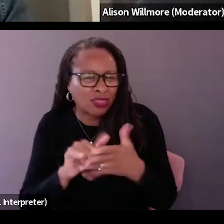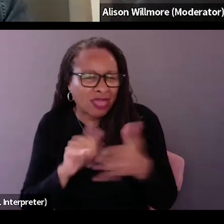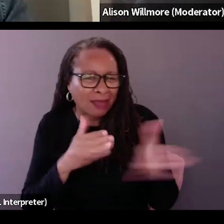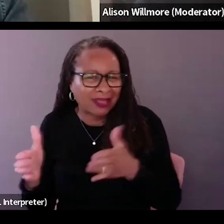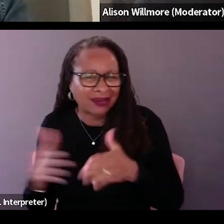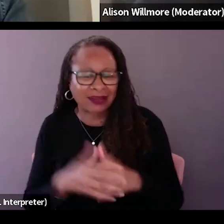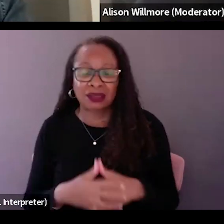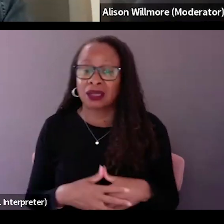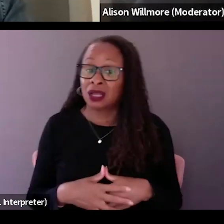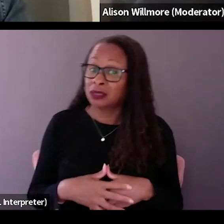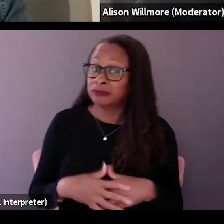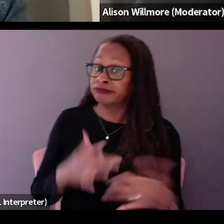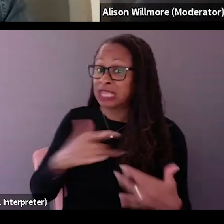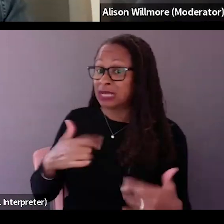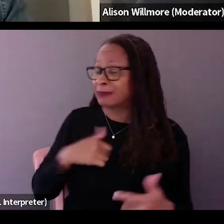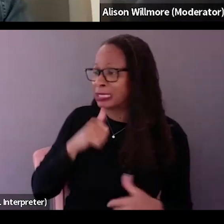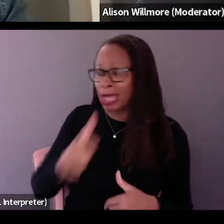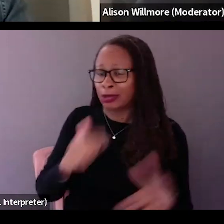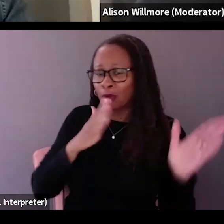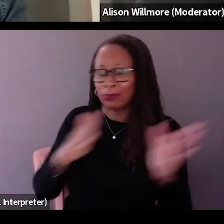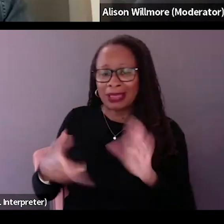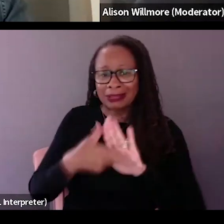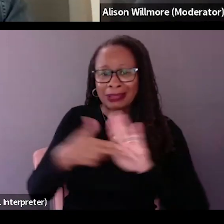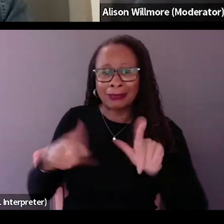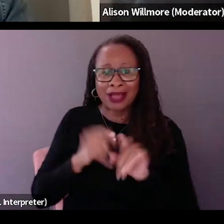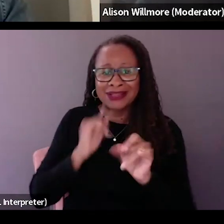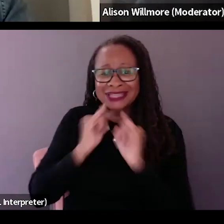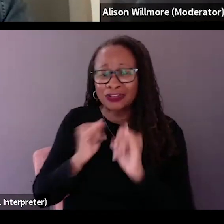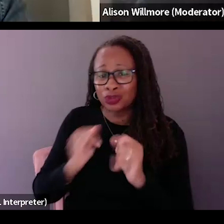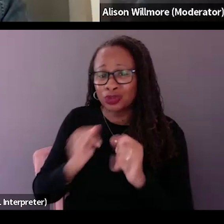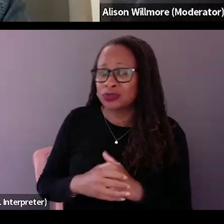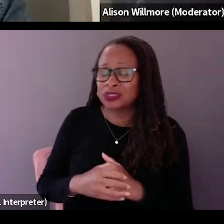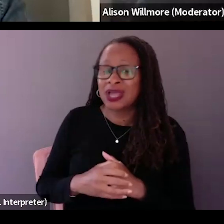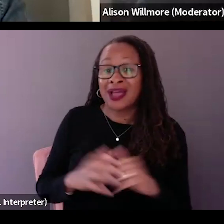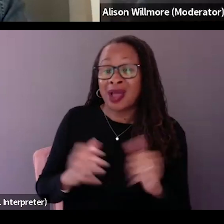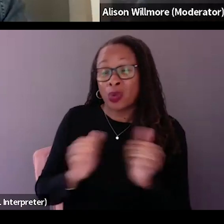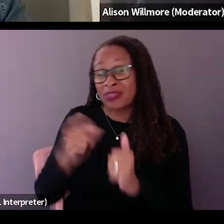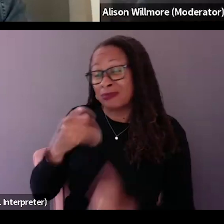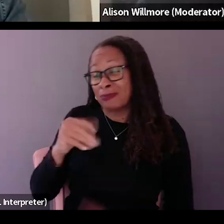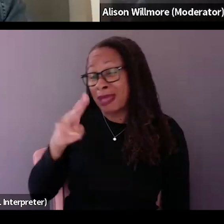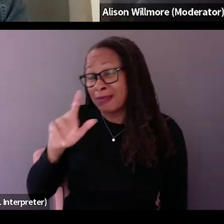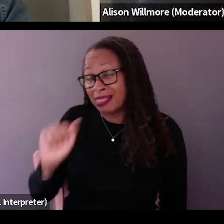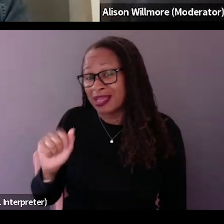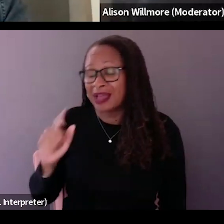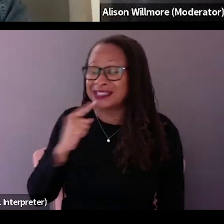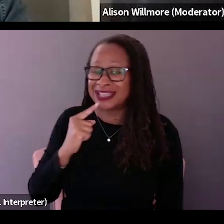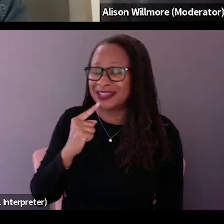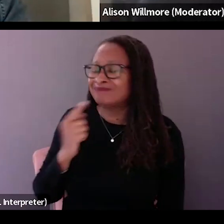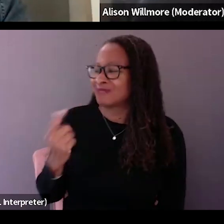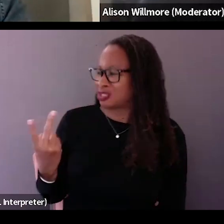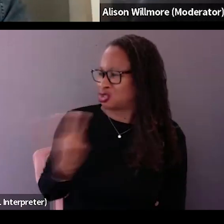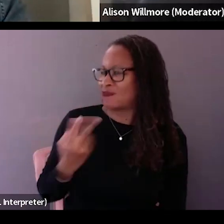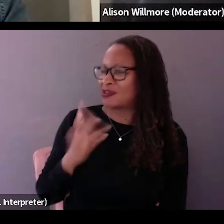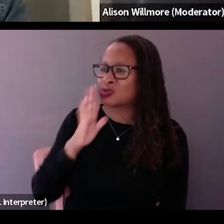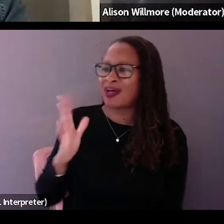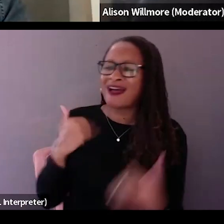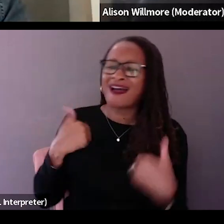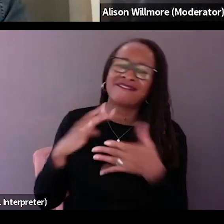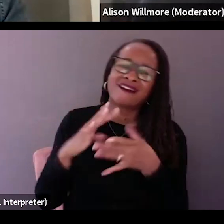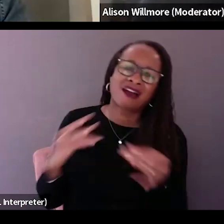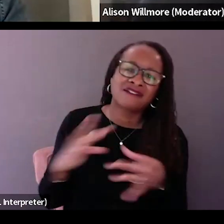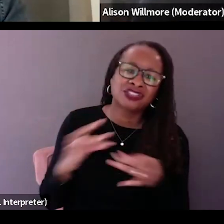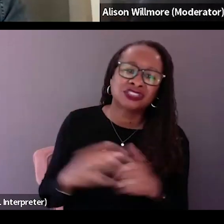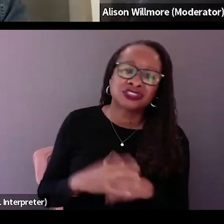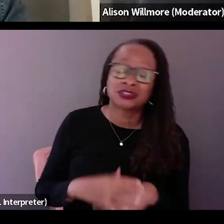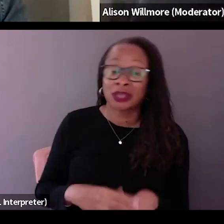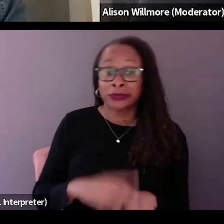films, but Pamela, I'd say it's just gonna be you and me having conversations. And it's funny, like I like to get there as fast as